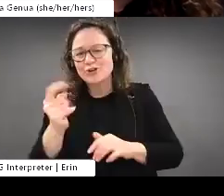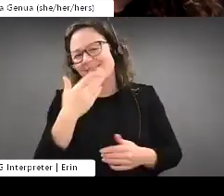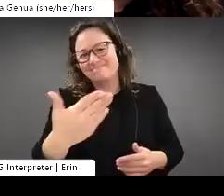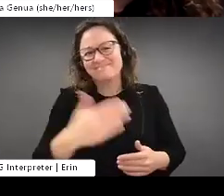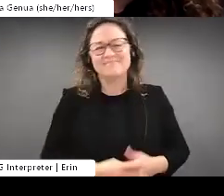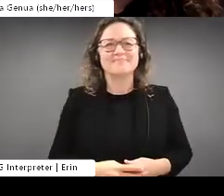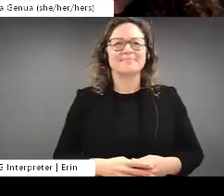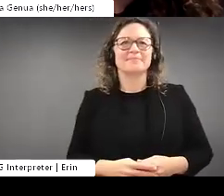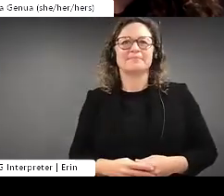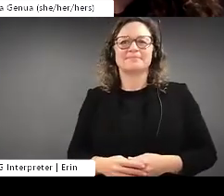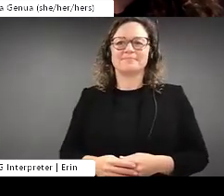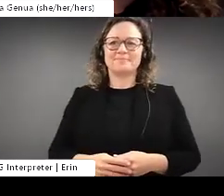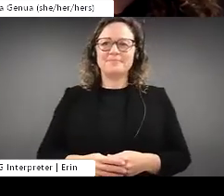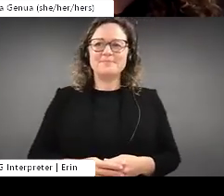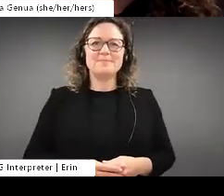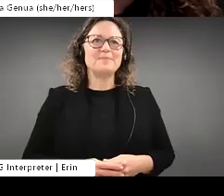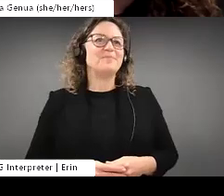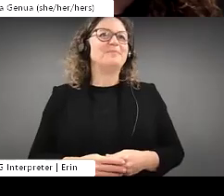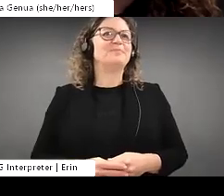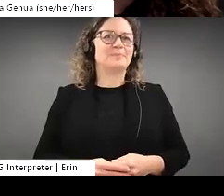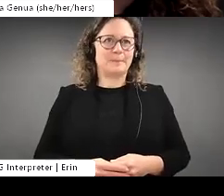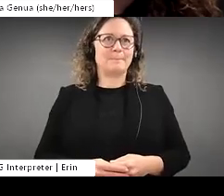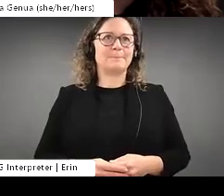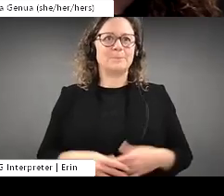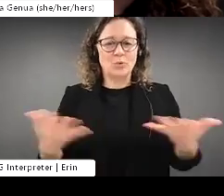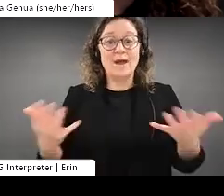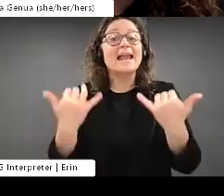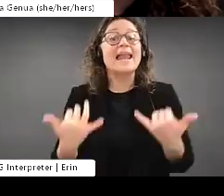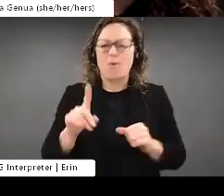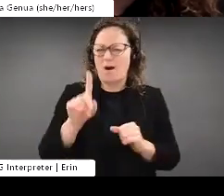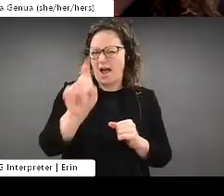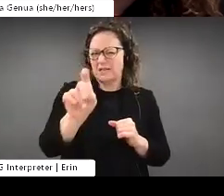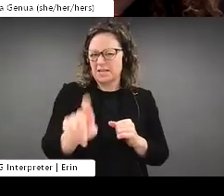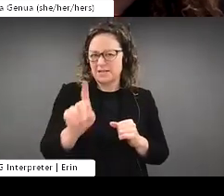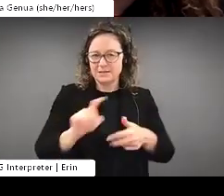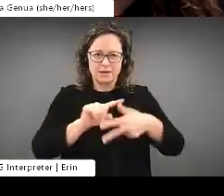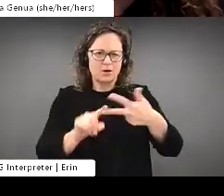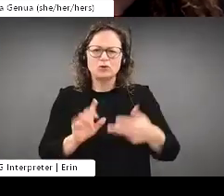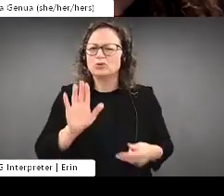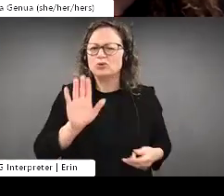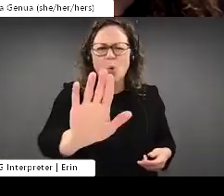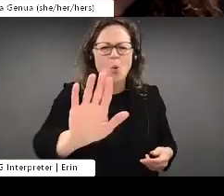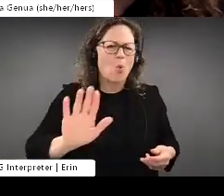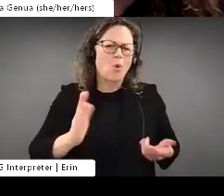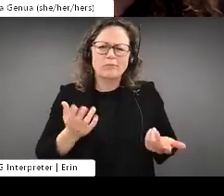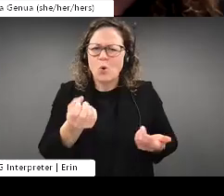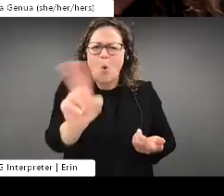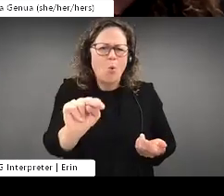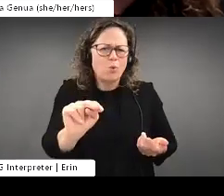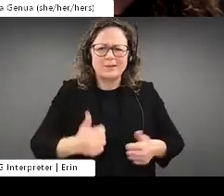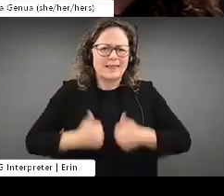All right, so what's our situation? Again, so there's no right or wrong answers here. This is about you and your